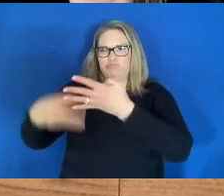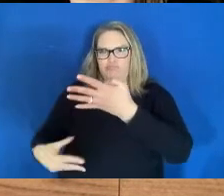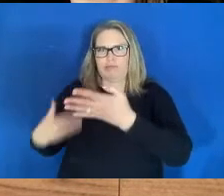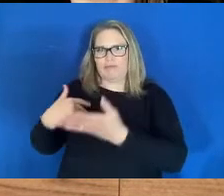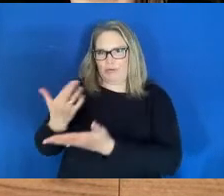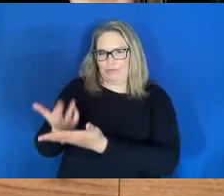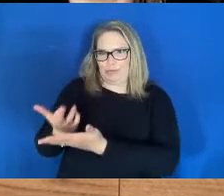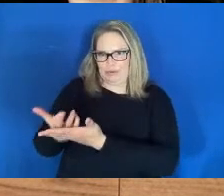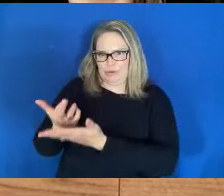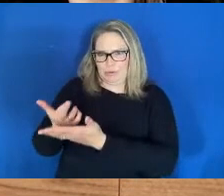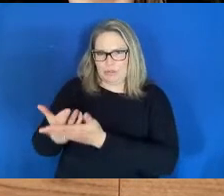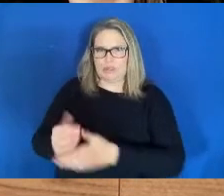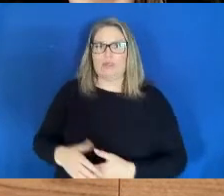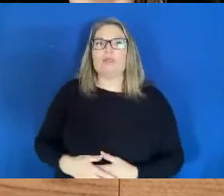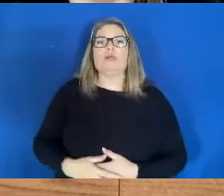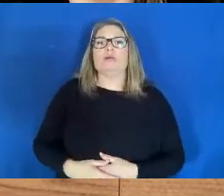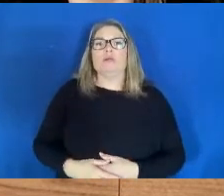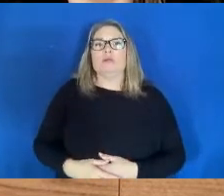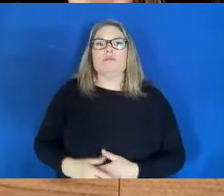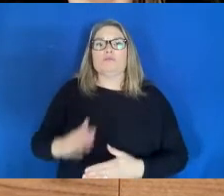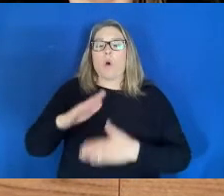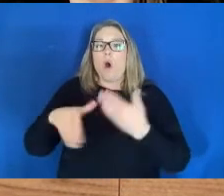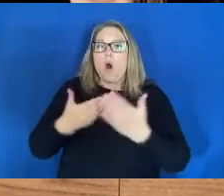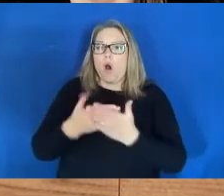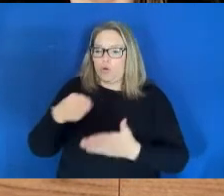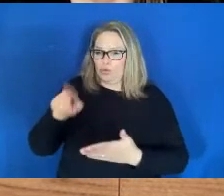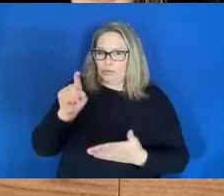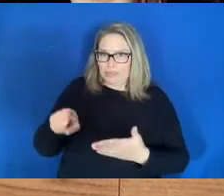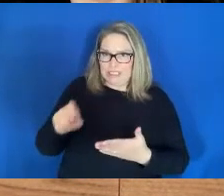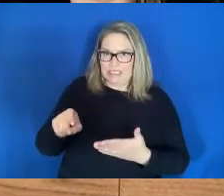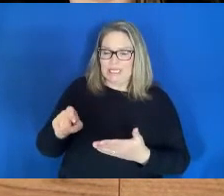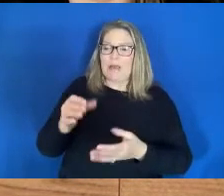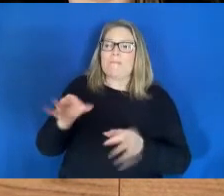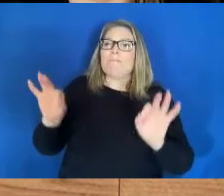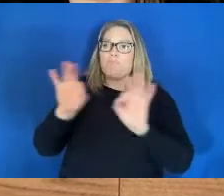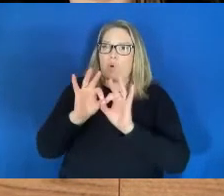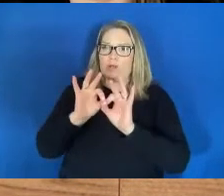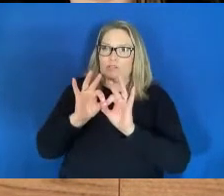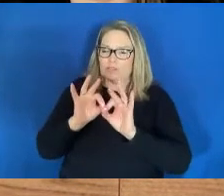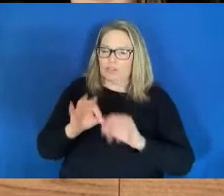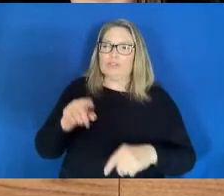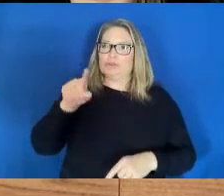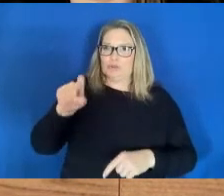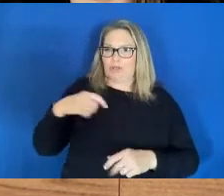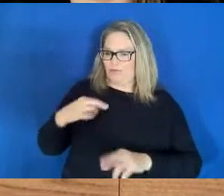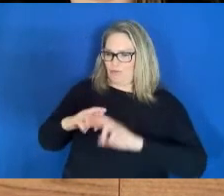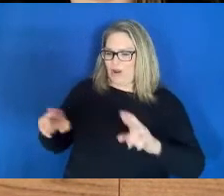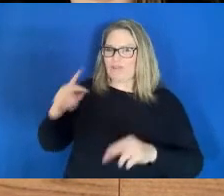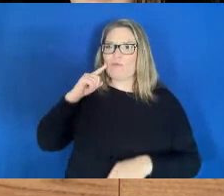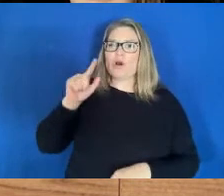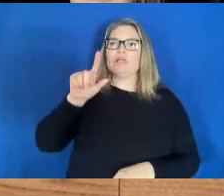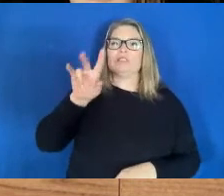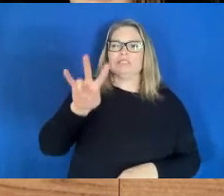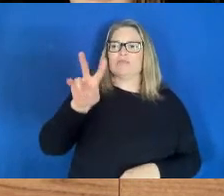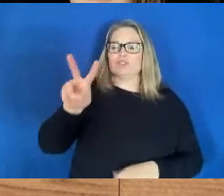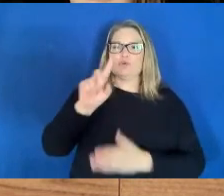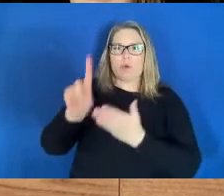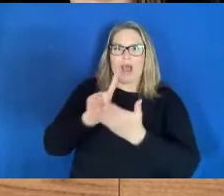Brunswickers are reminded that everything they need to sustain themselves should be on hand for at least 72